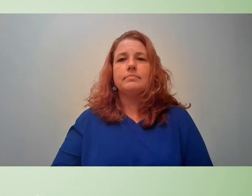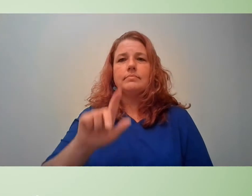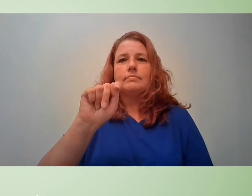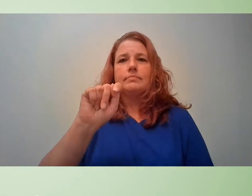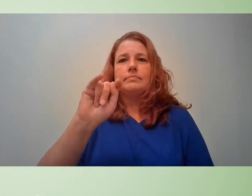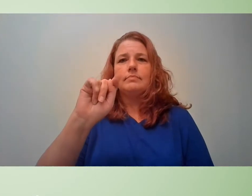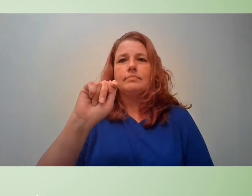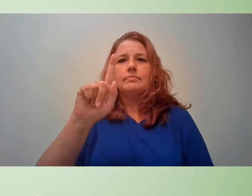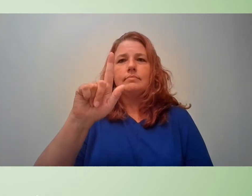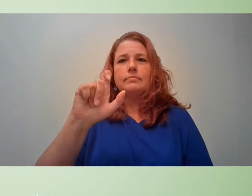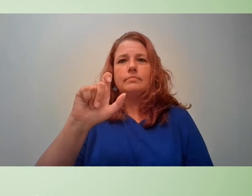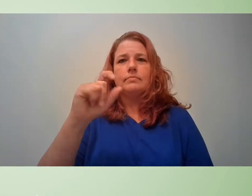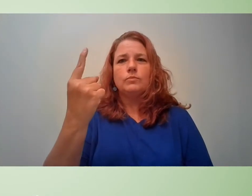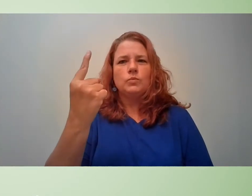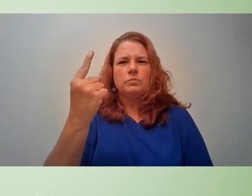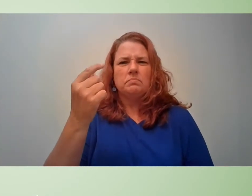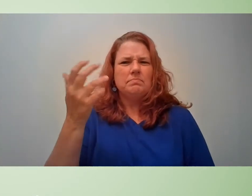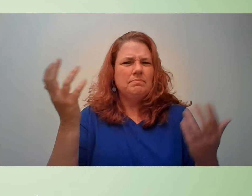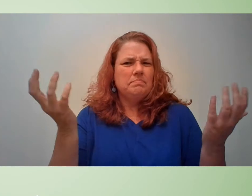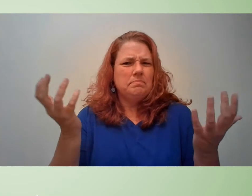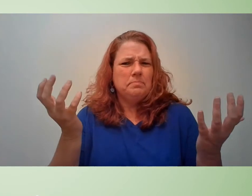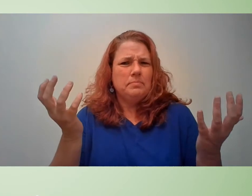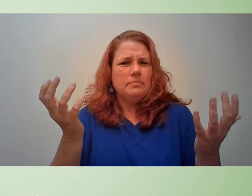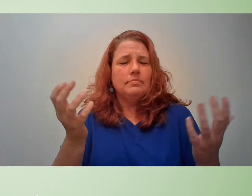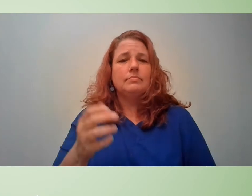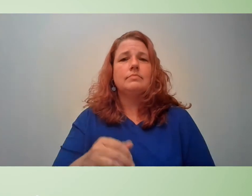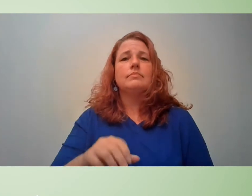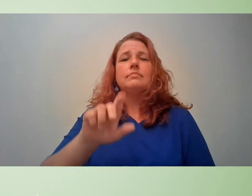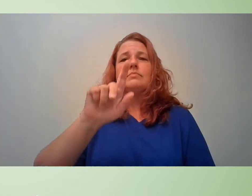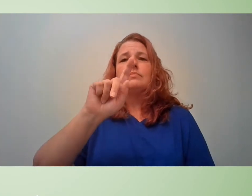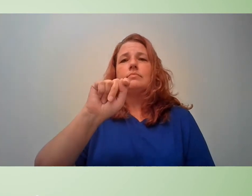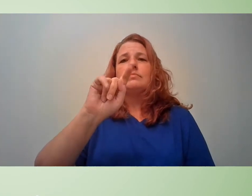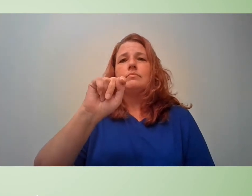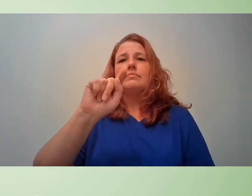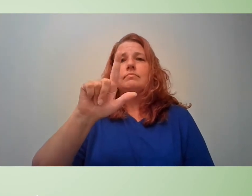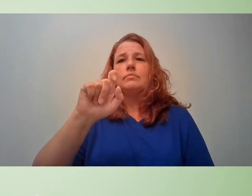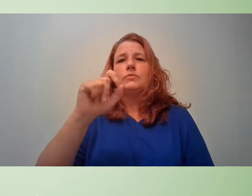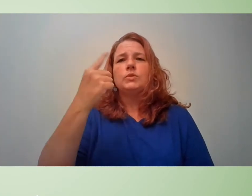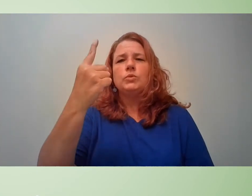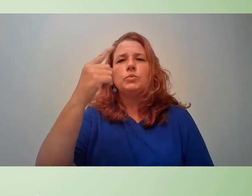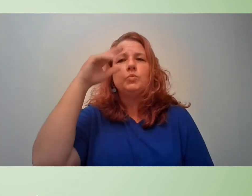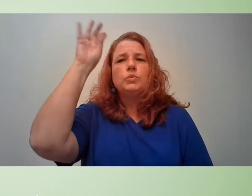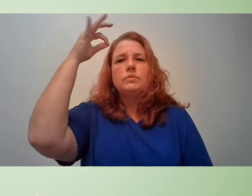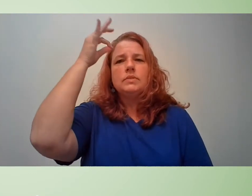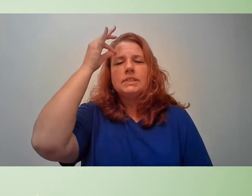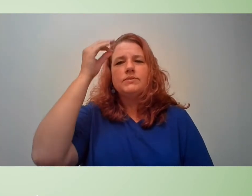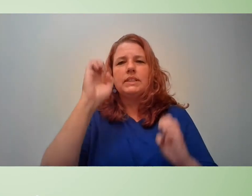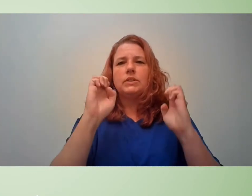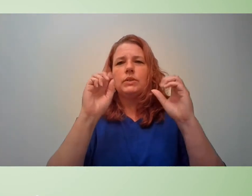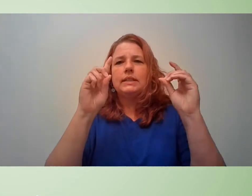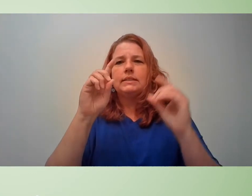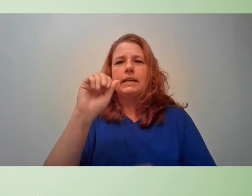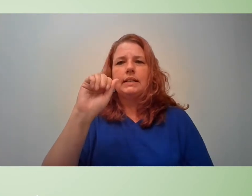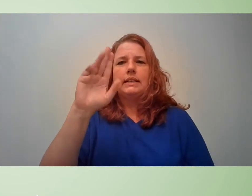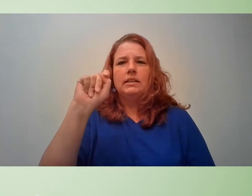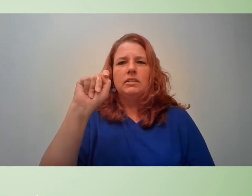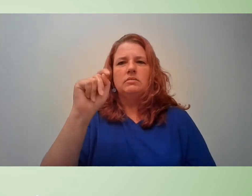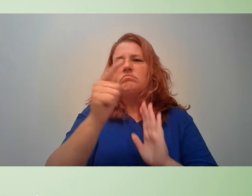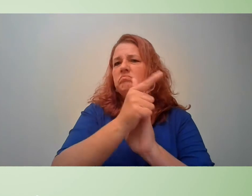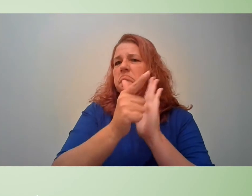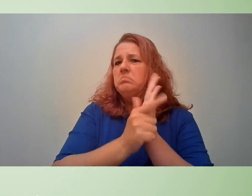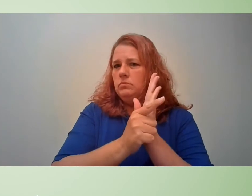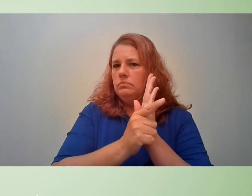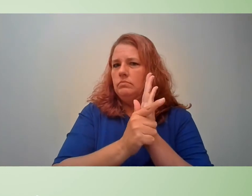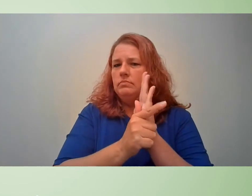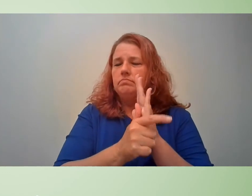What is Title I? Title I is a federal education act that provides money to schools with a high number of